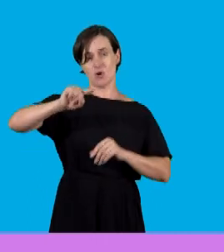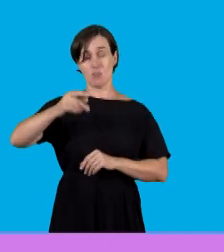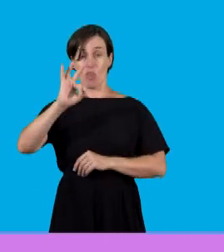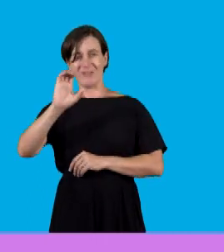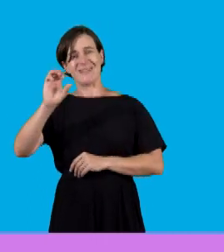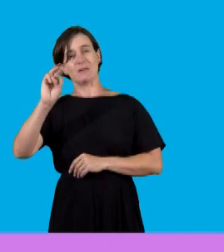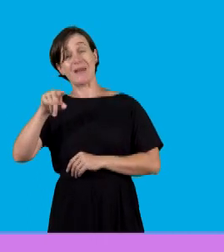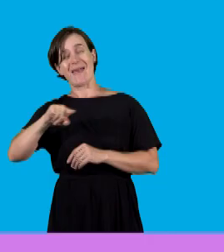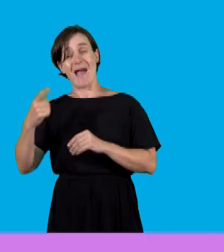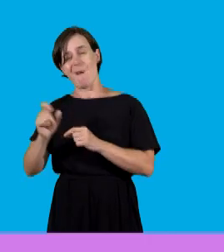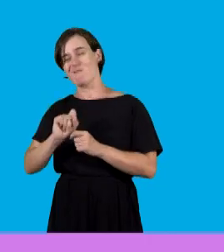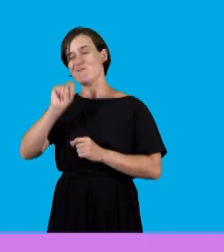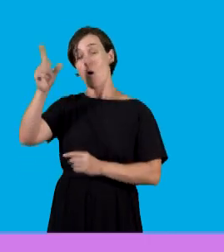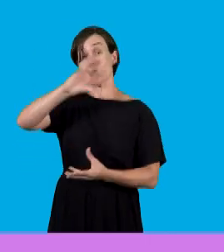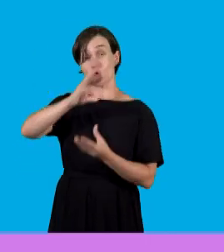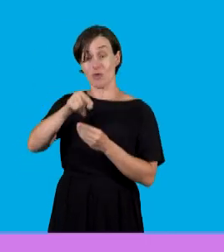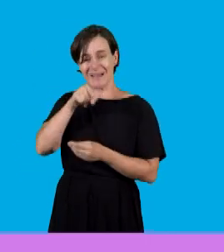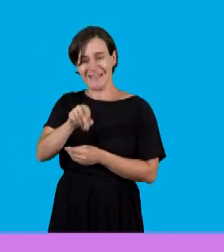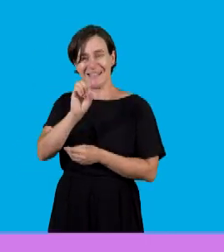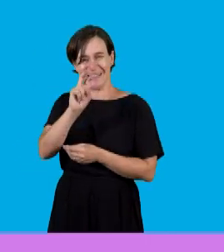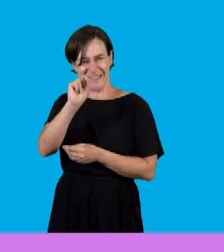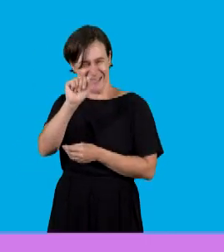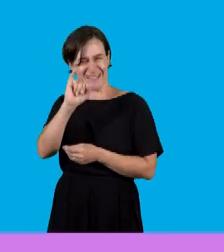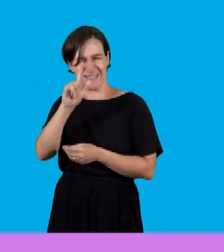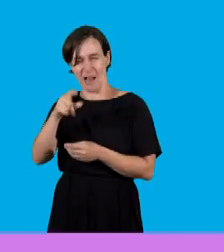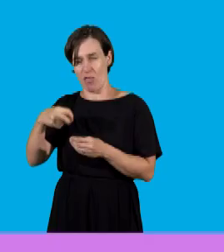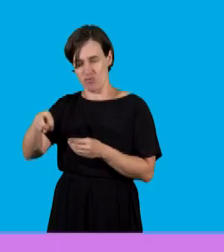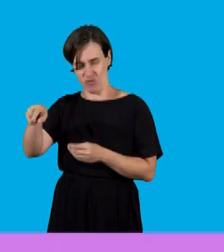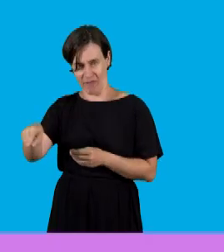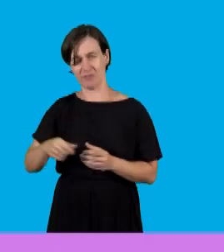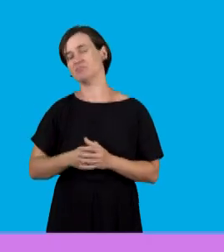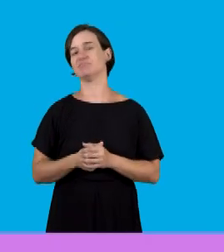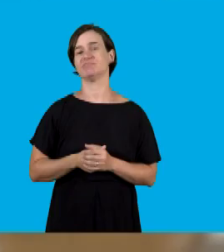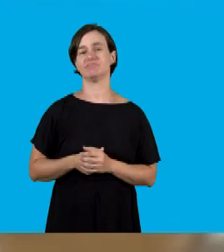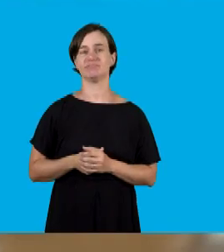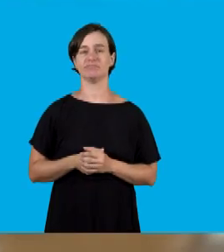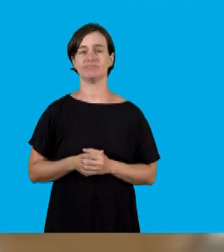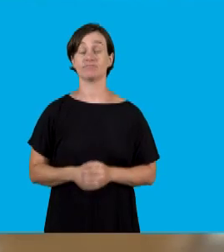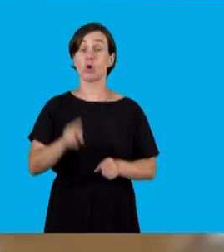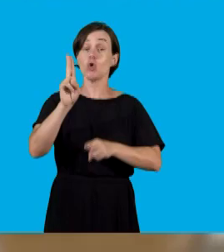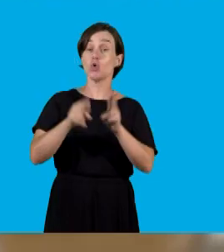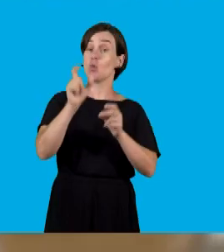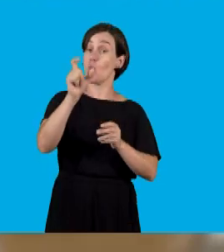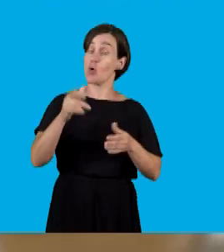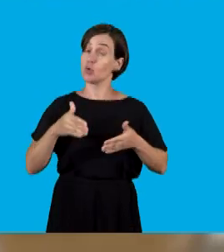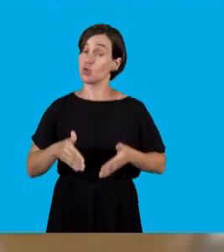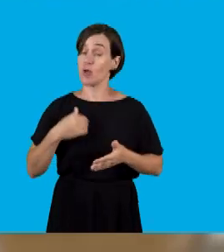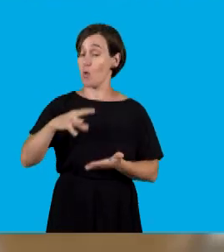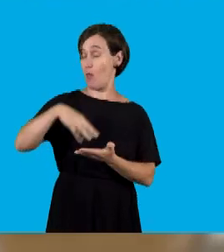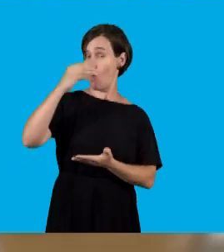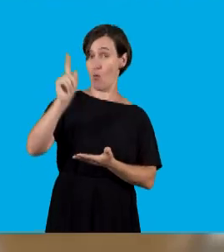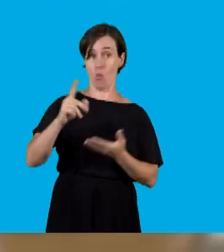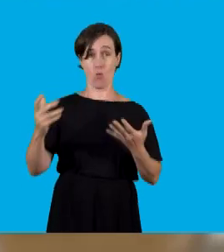128.3 centimeters. So this is the total distance that the snail moved in that particular day. The new words and language that